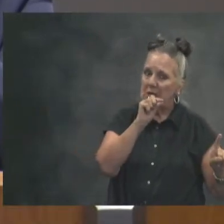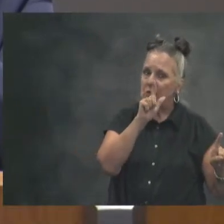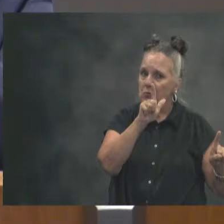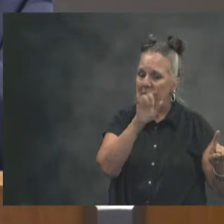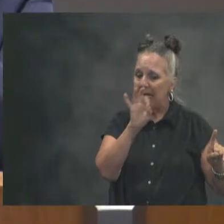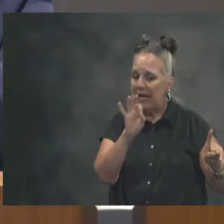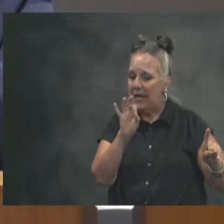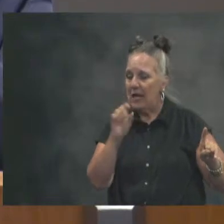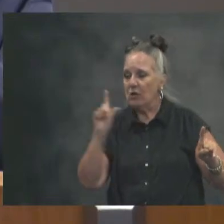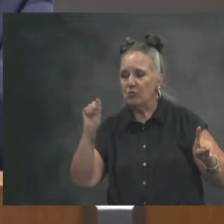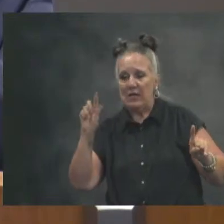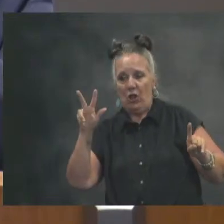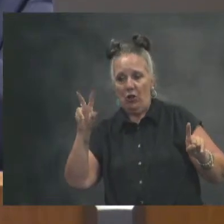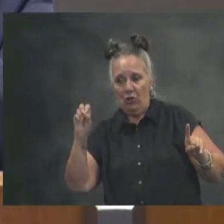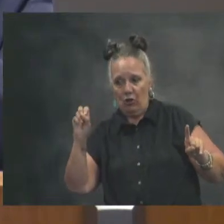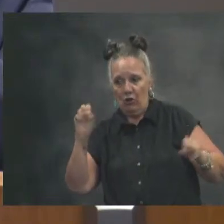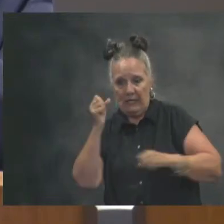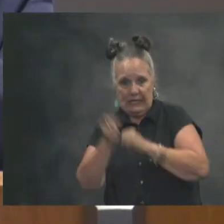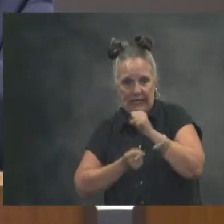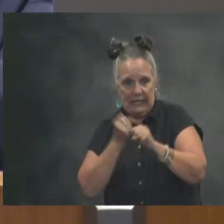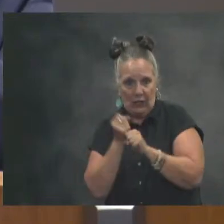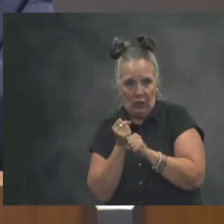So will we have like